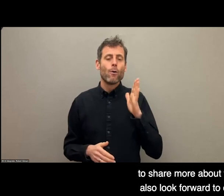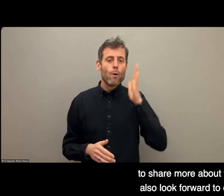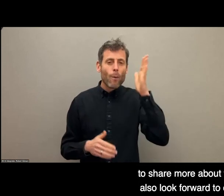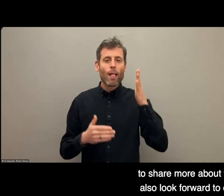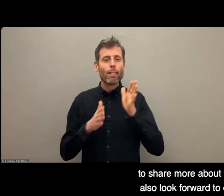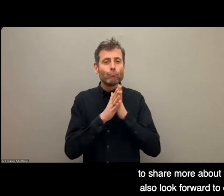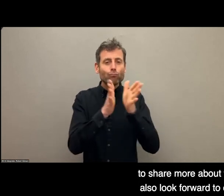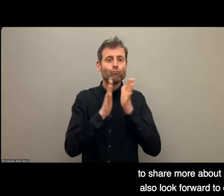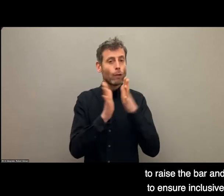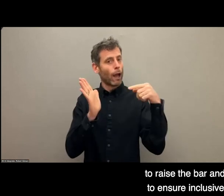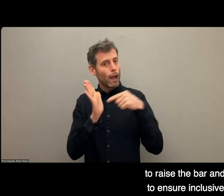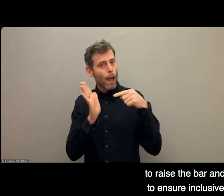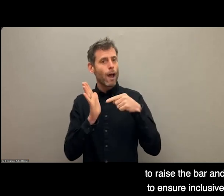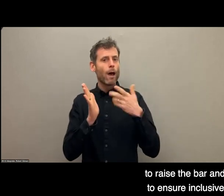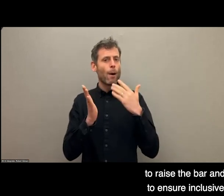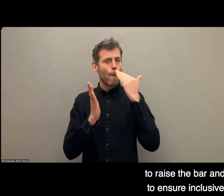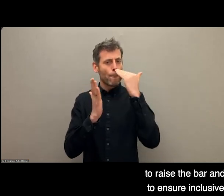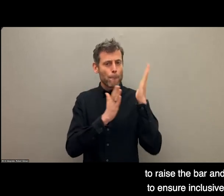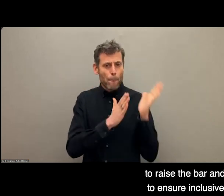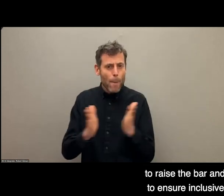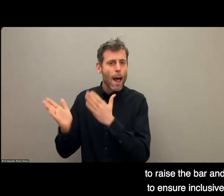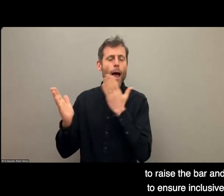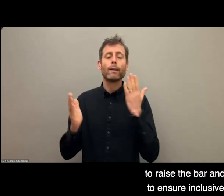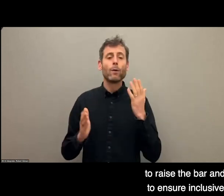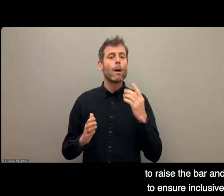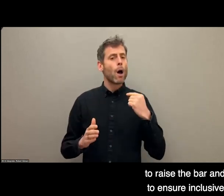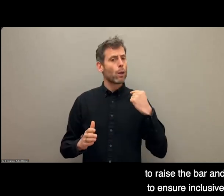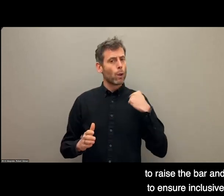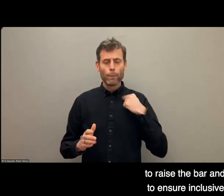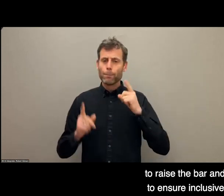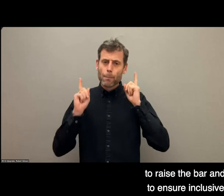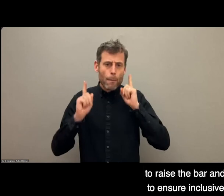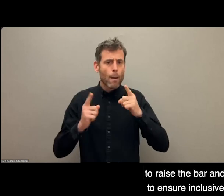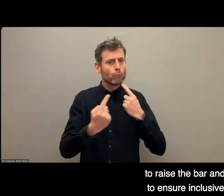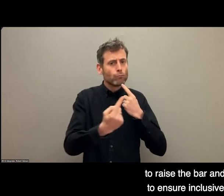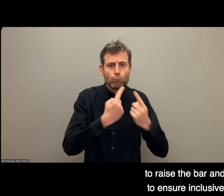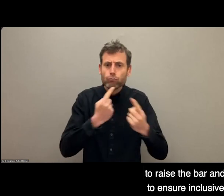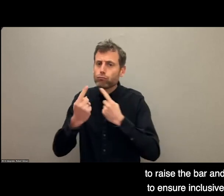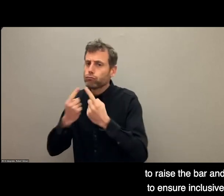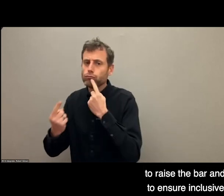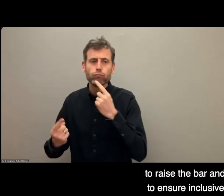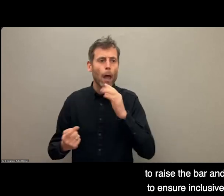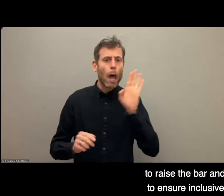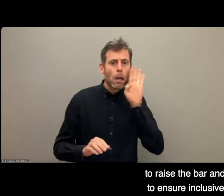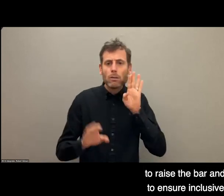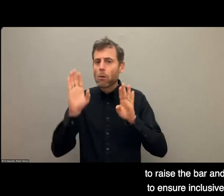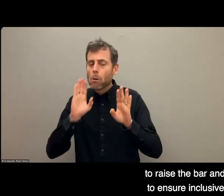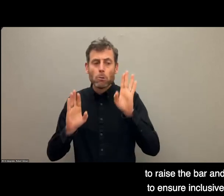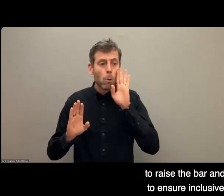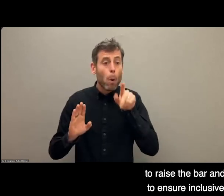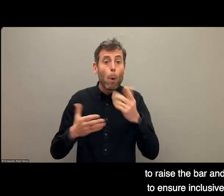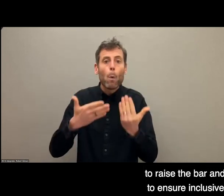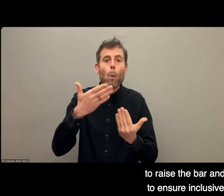to continuing the conversation to raise the bar and to inspire new solutions to ensure inclusive